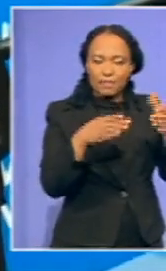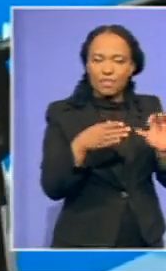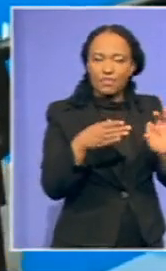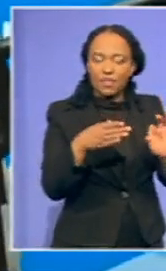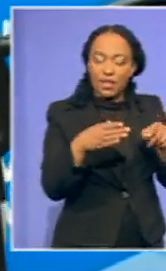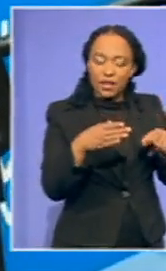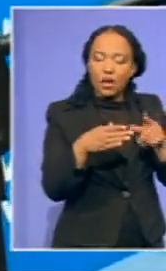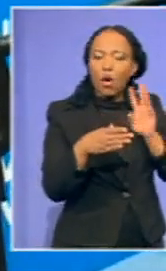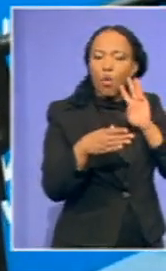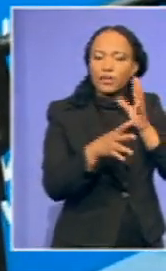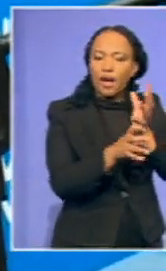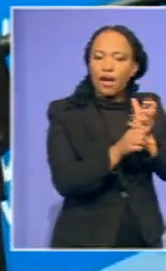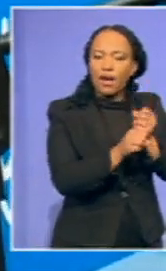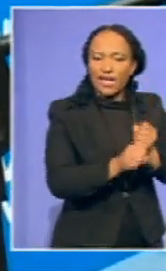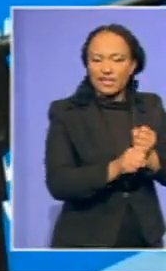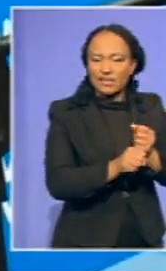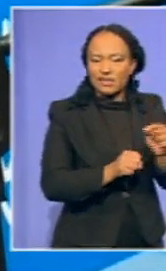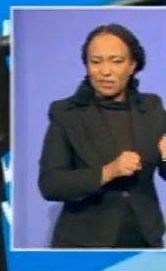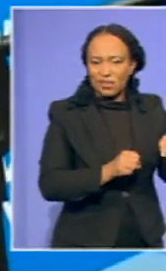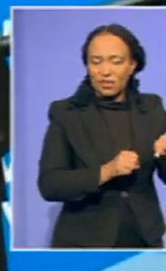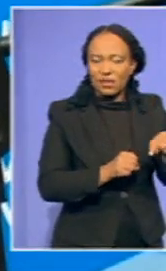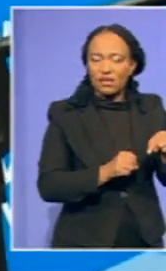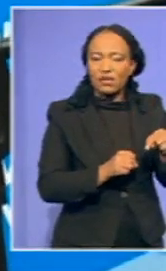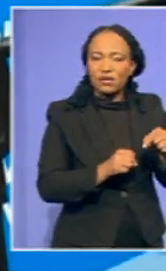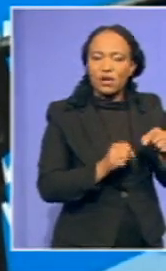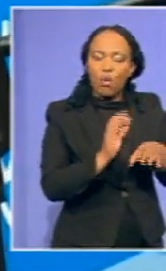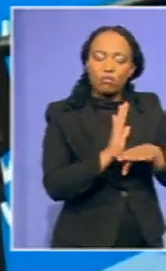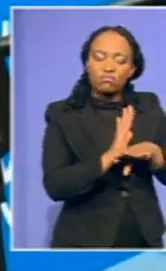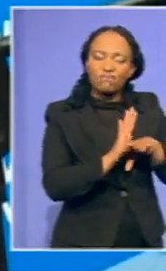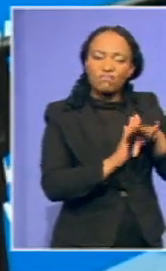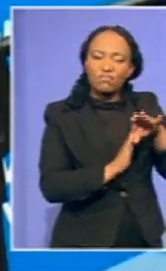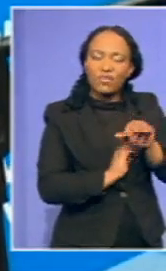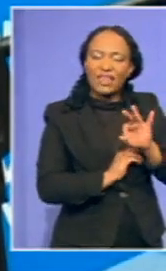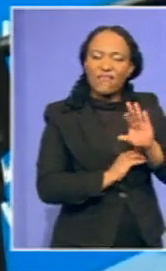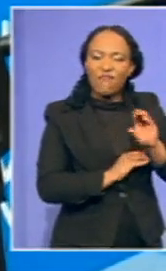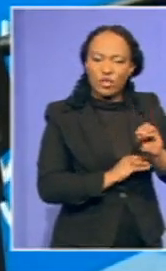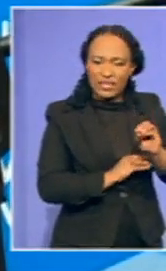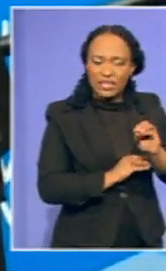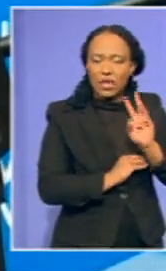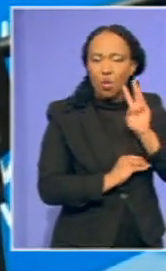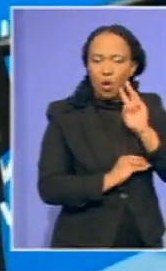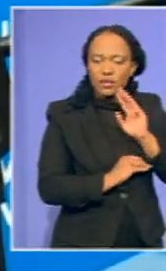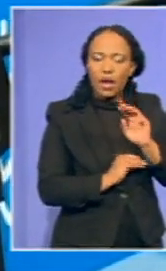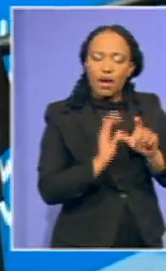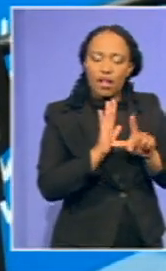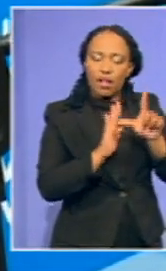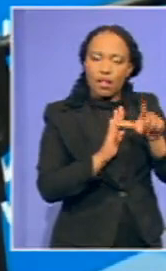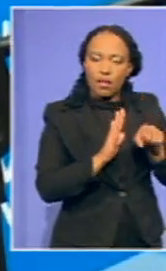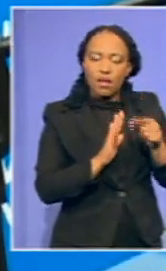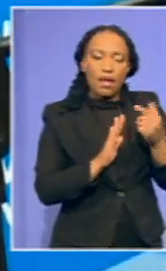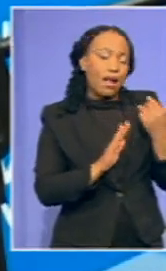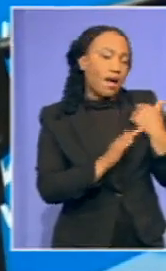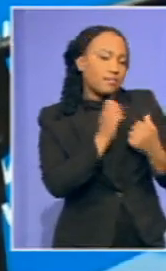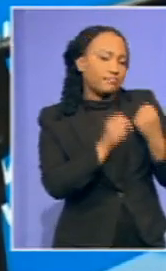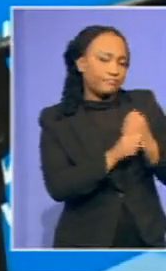reservoir and its capacity is 340 megalitres. Last year we had reported that we are refurbishing,